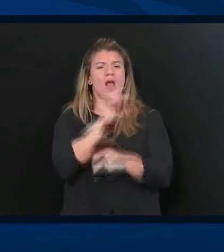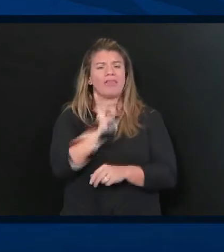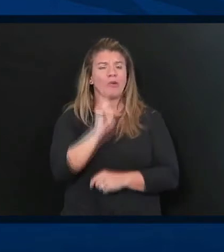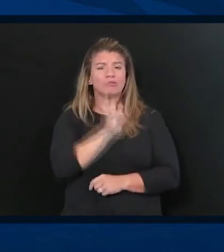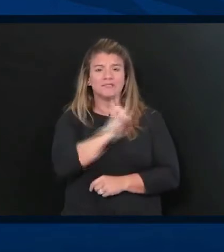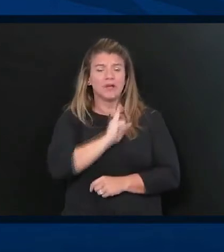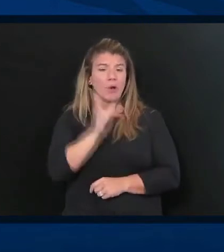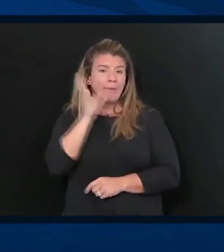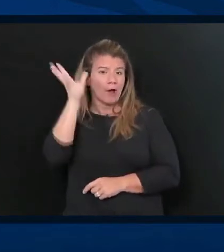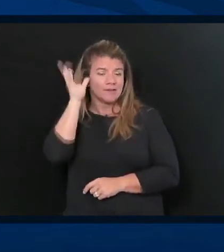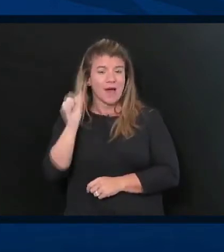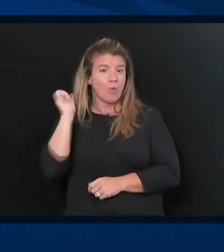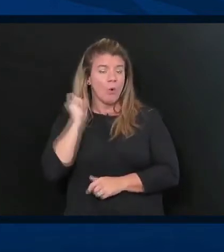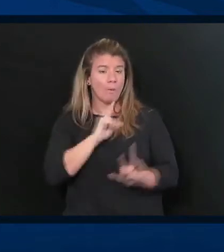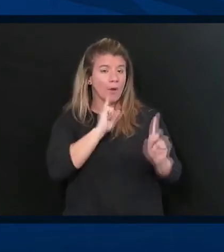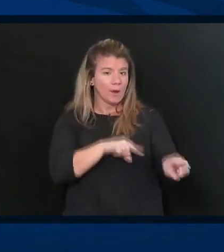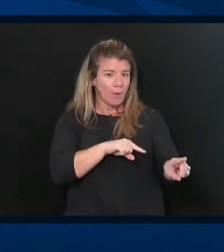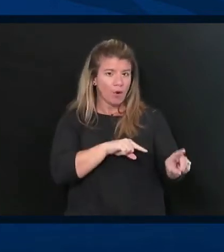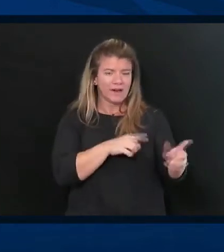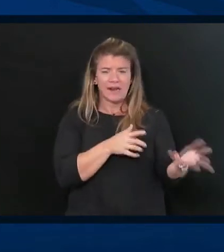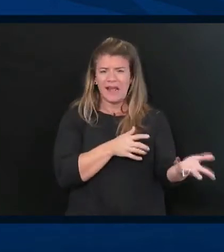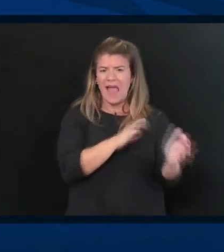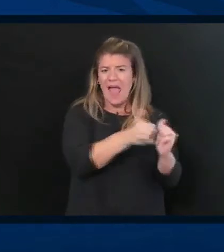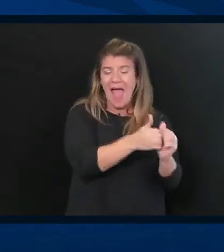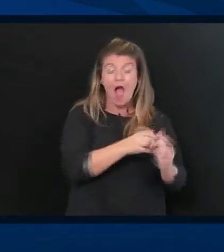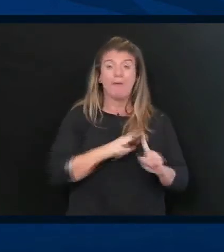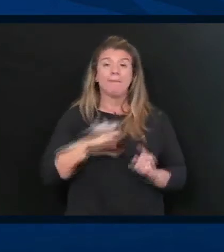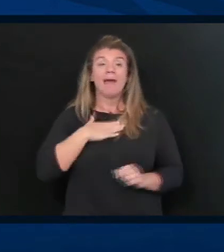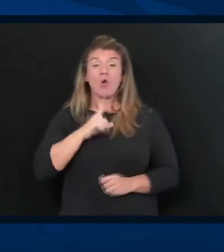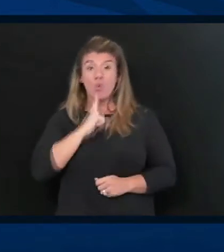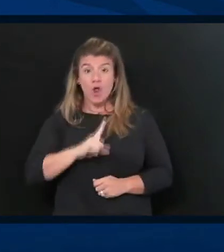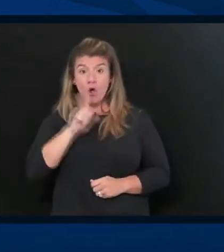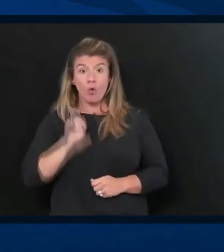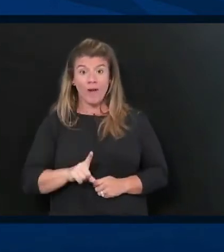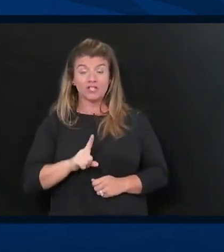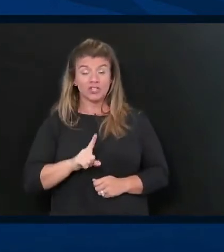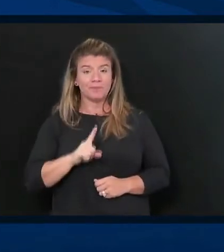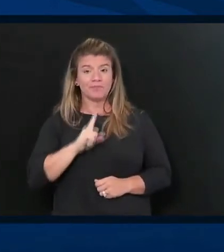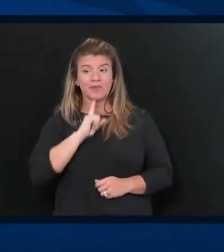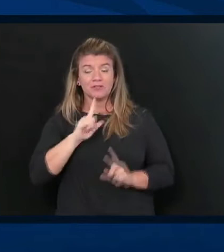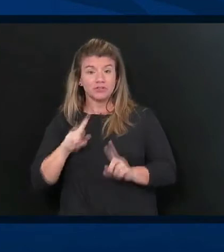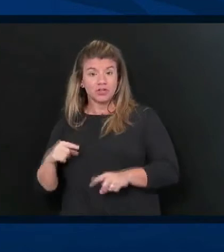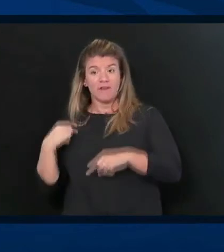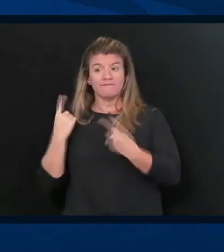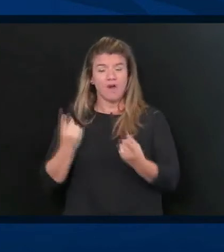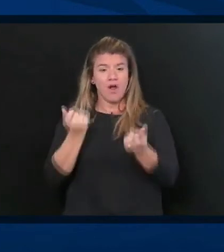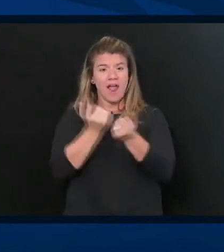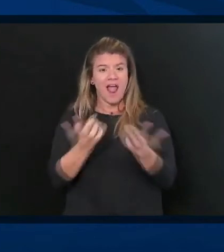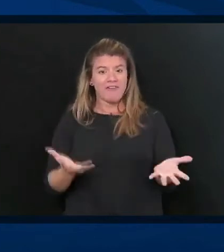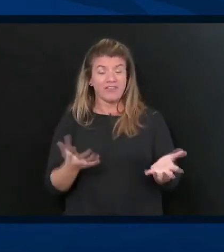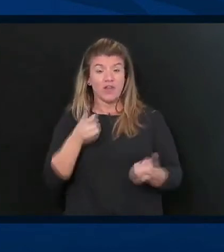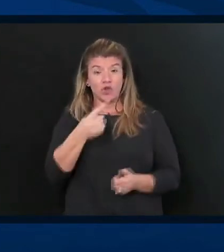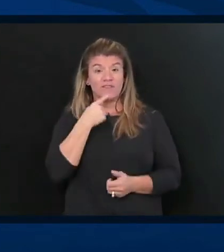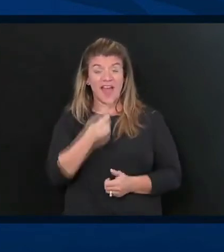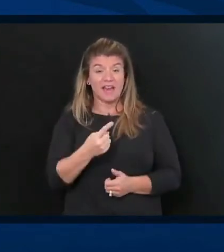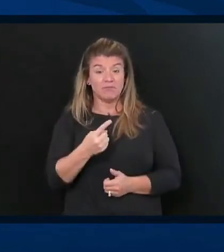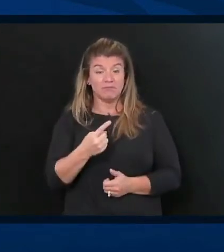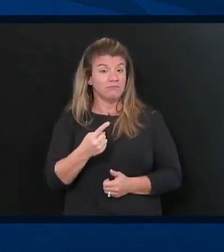won't be reported. But my question is, Governor, everything you've said so far in the briefing has led to this question.